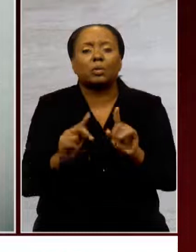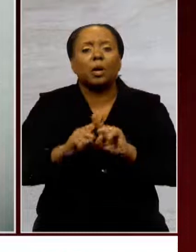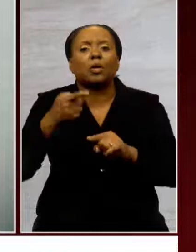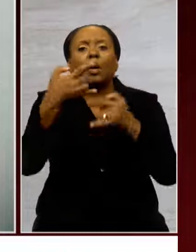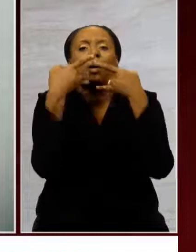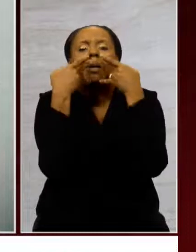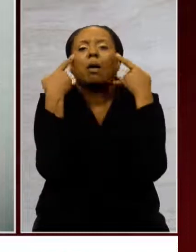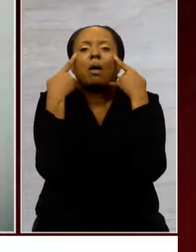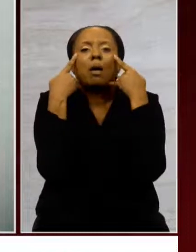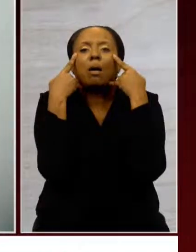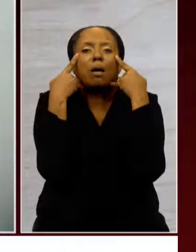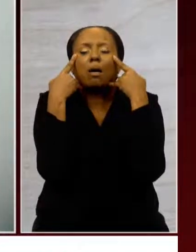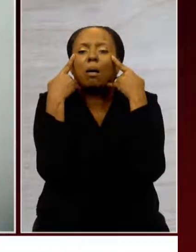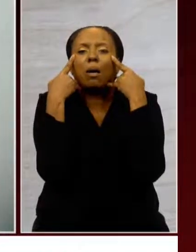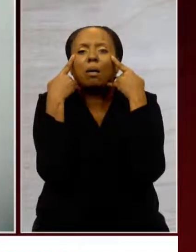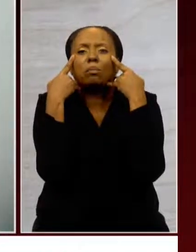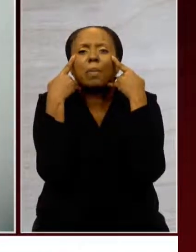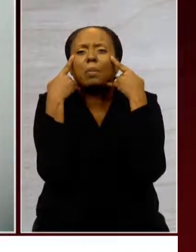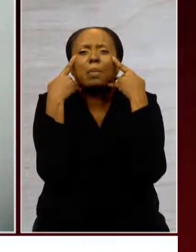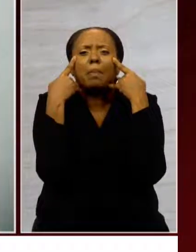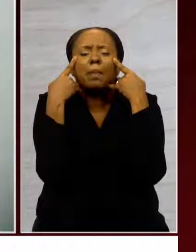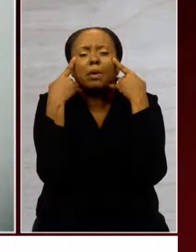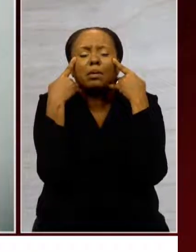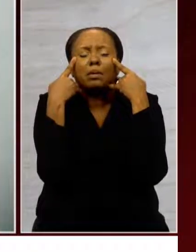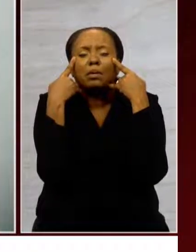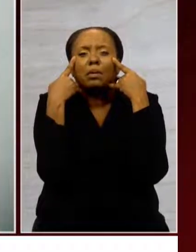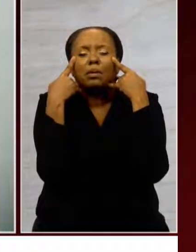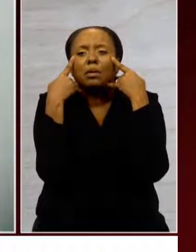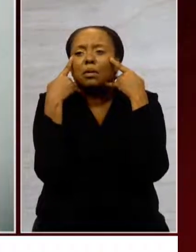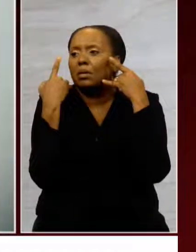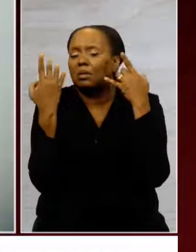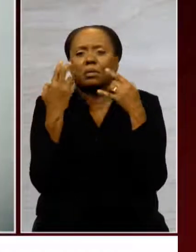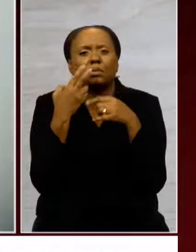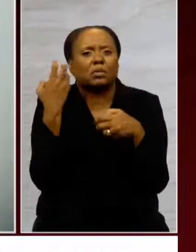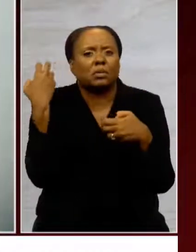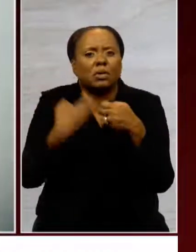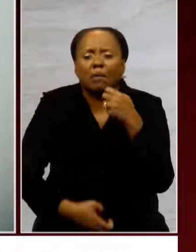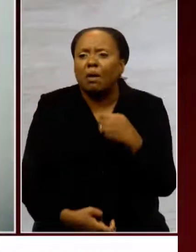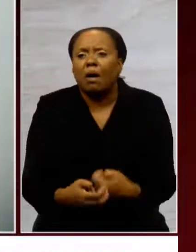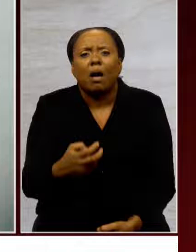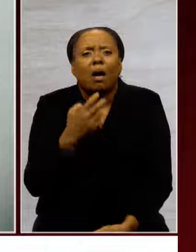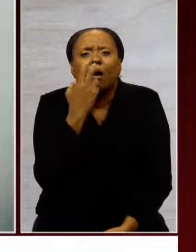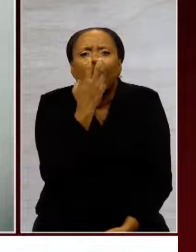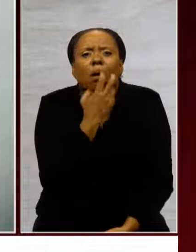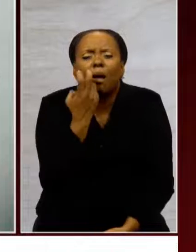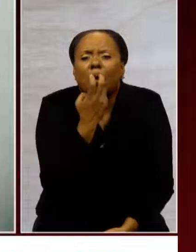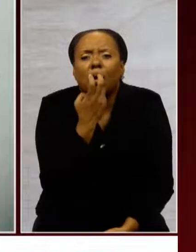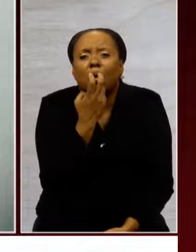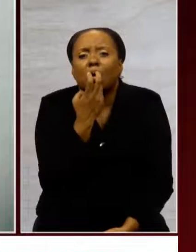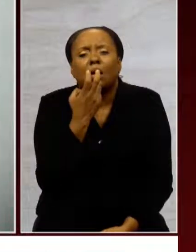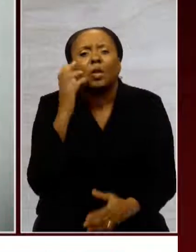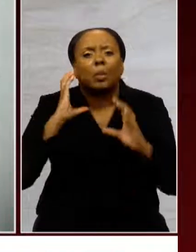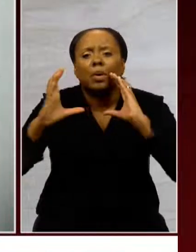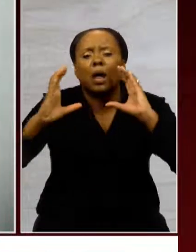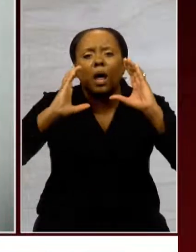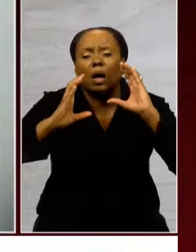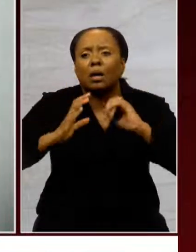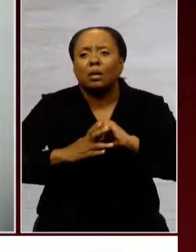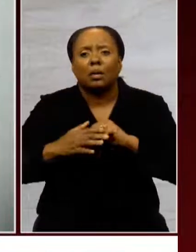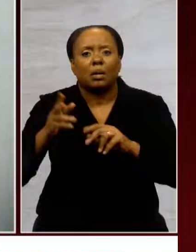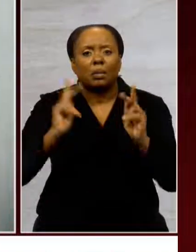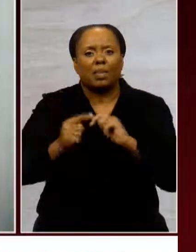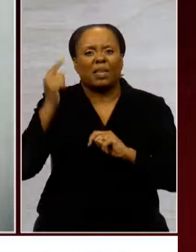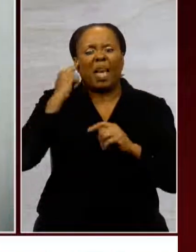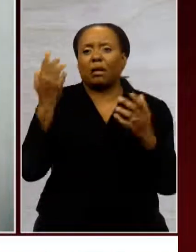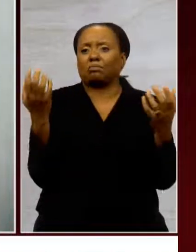masks, it's difficult. Even if they choose to lip read, it's difficult for them to communicate. Body language. People think sign language